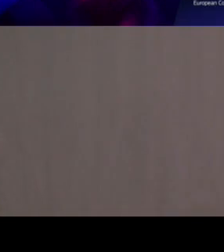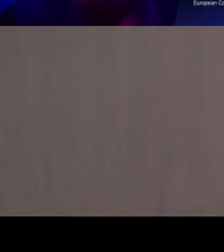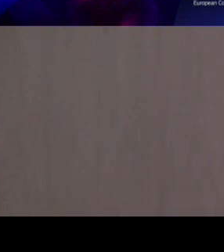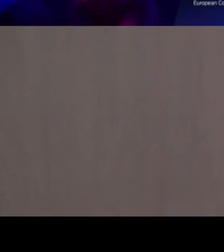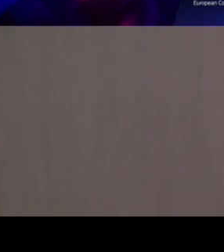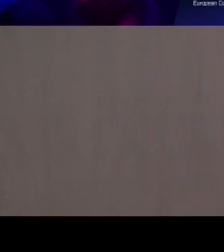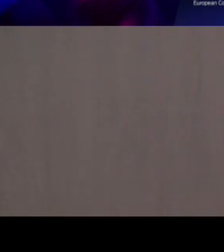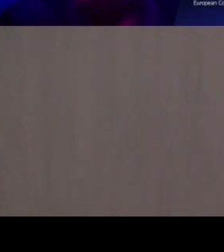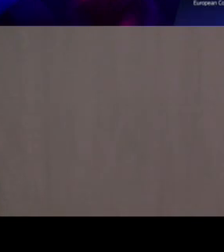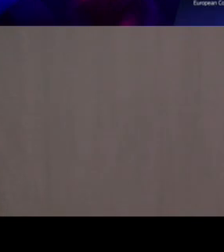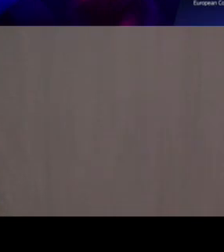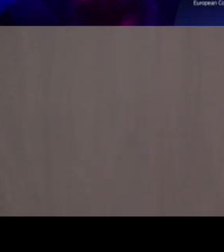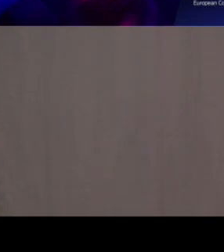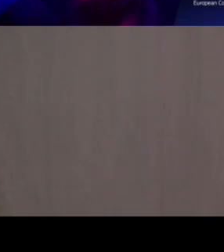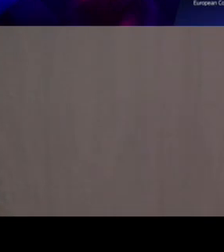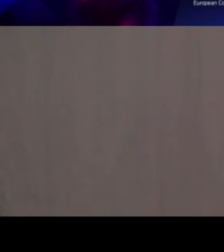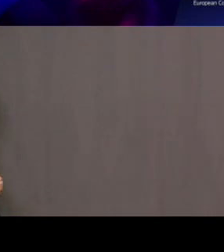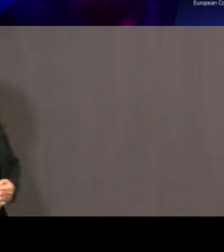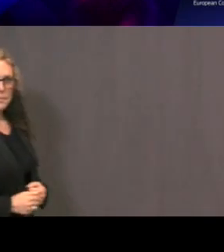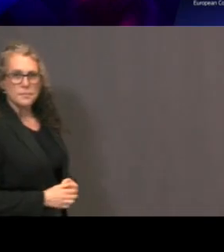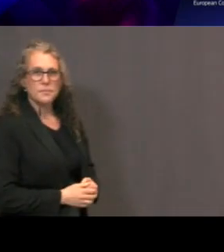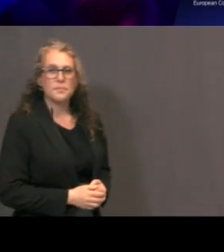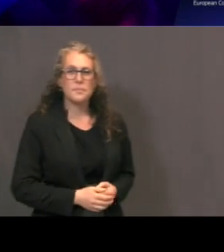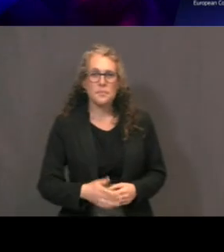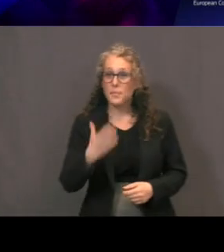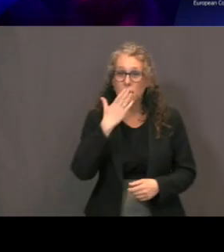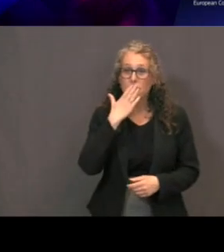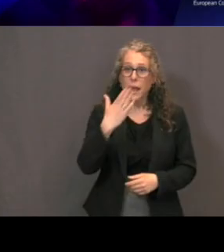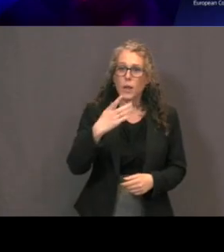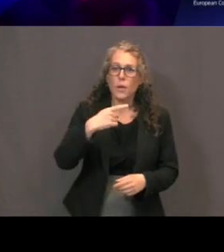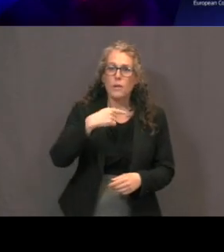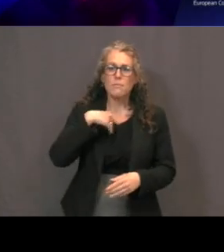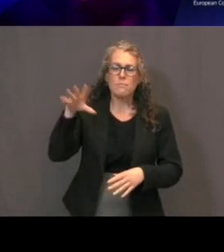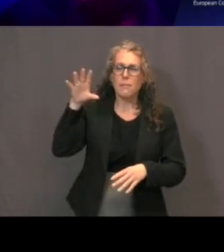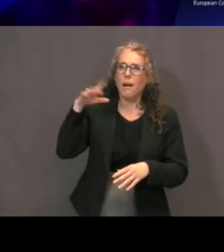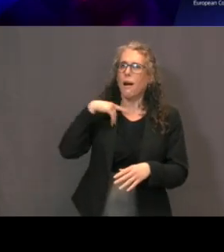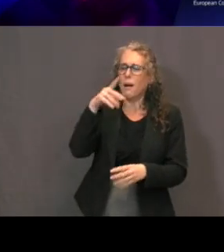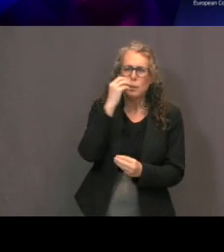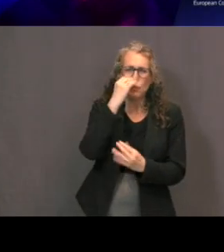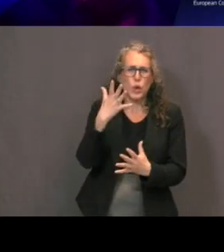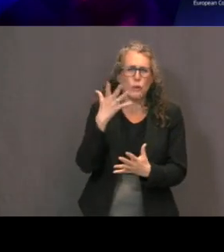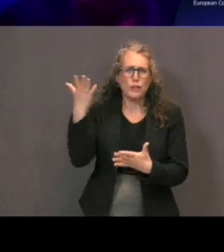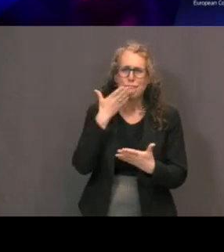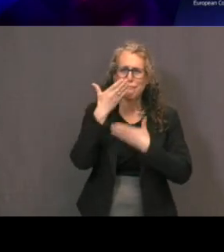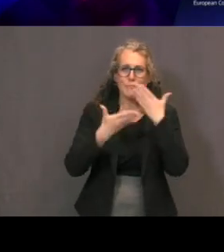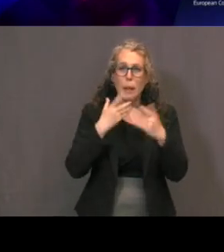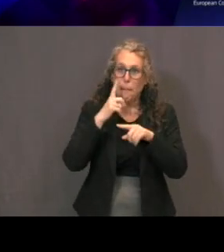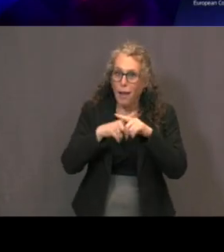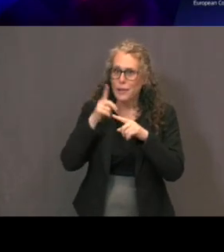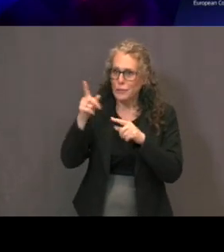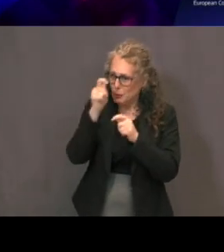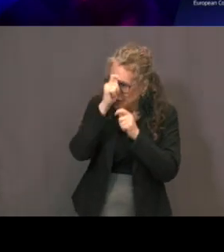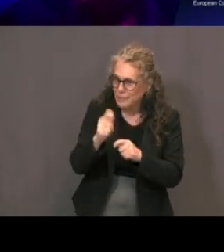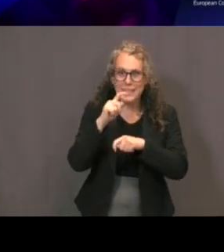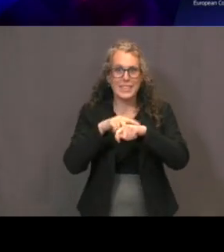That was very eloquent, I felt personally, but also thank you for staying well within your time limit. And without further ado, I will give now